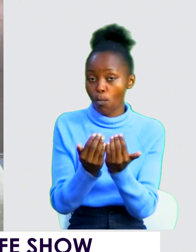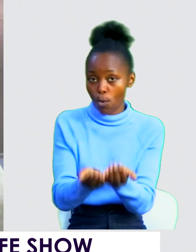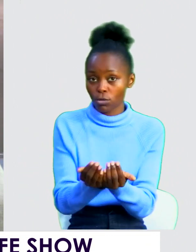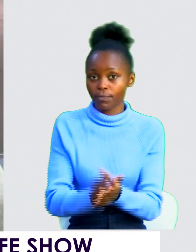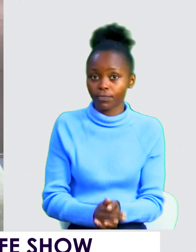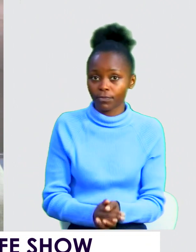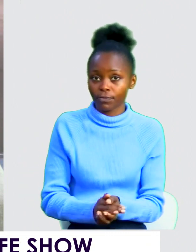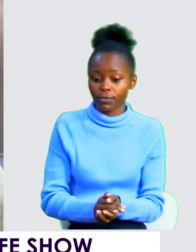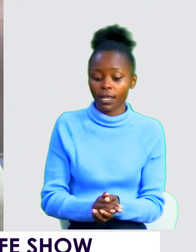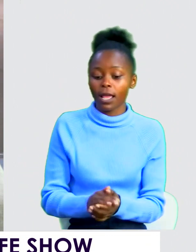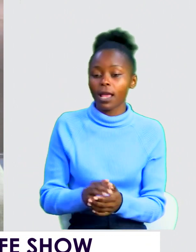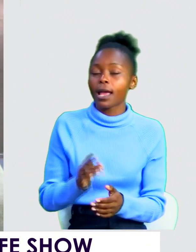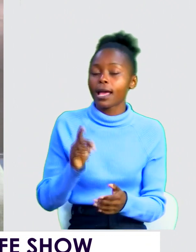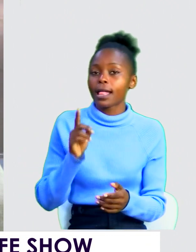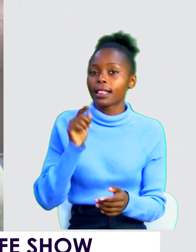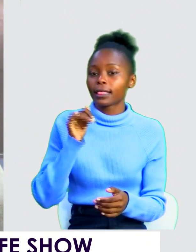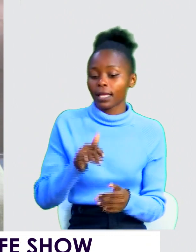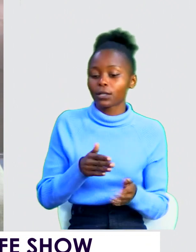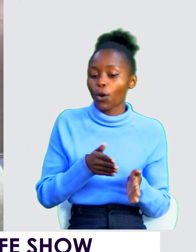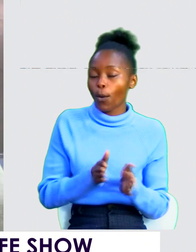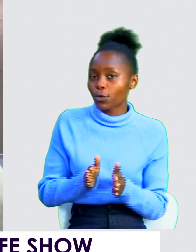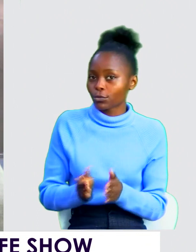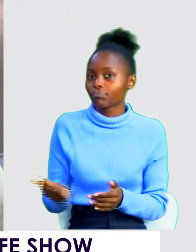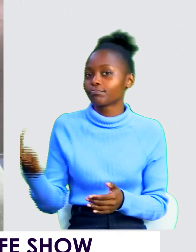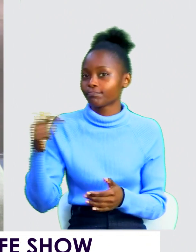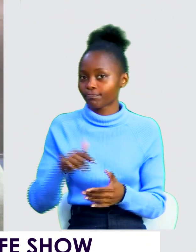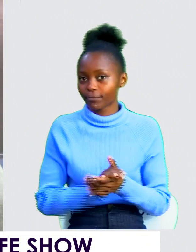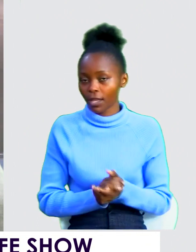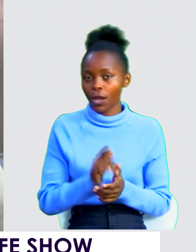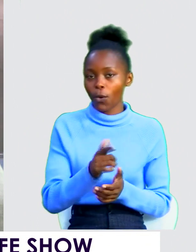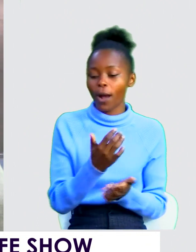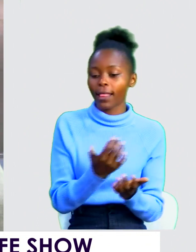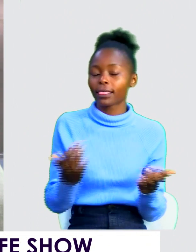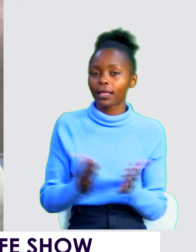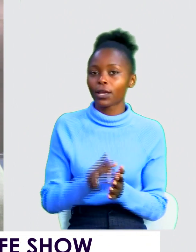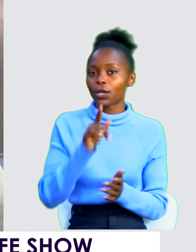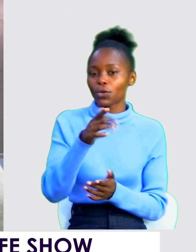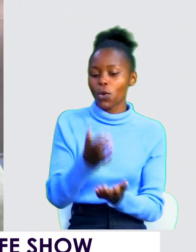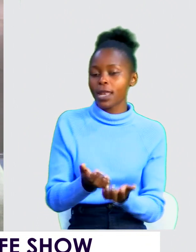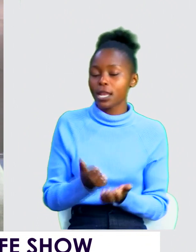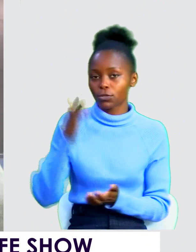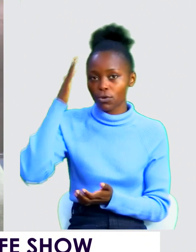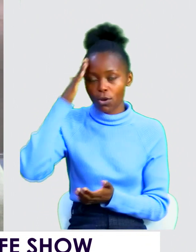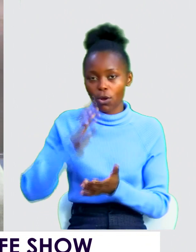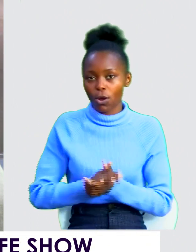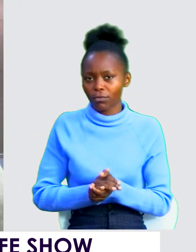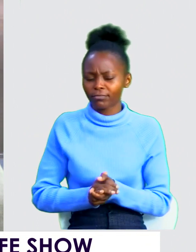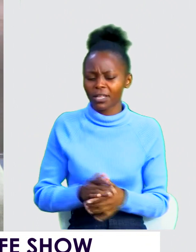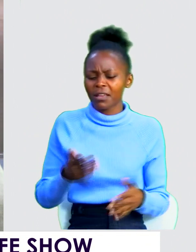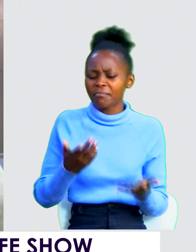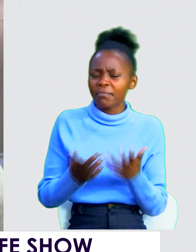The opportunity came. One thing you need to realize, my viewer, whether you're in New